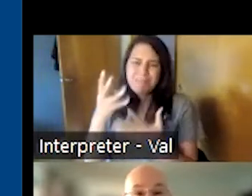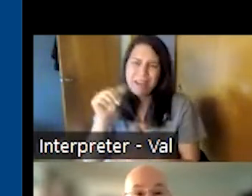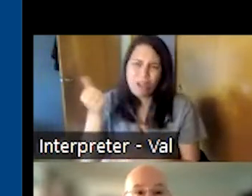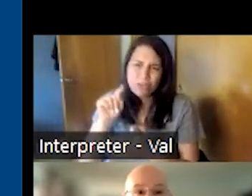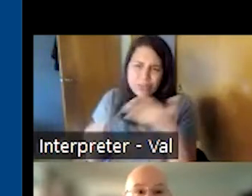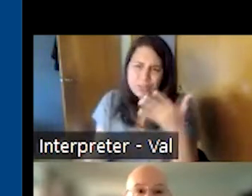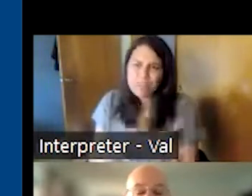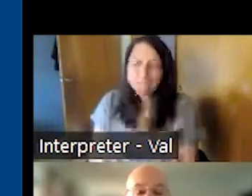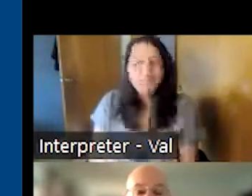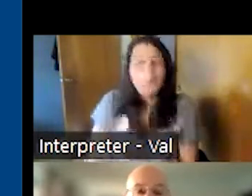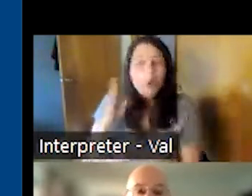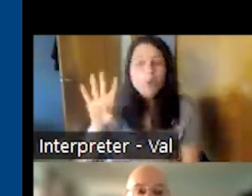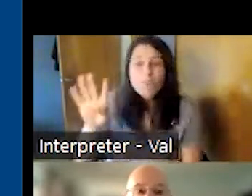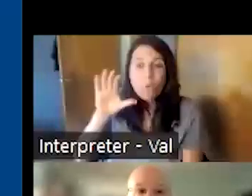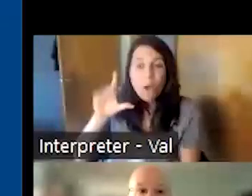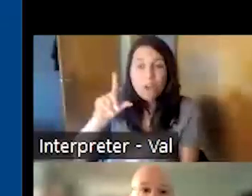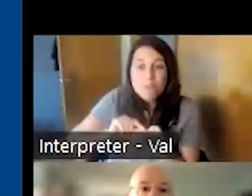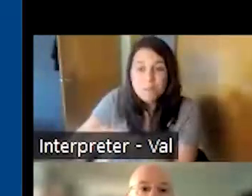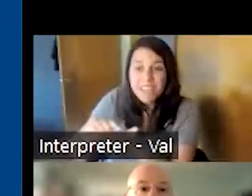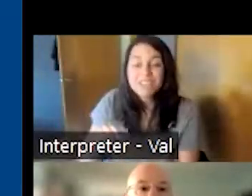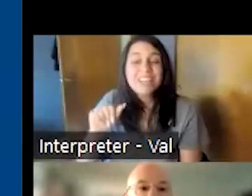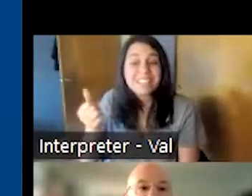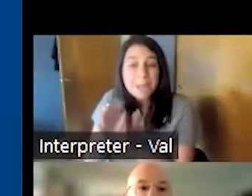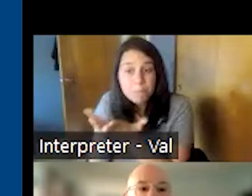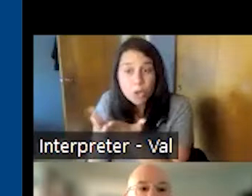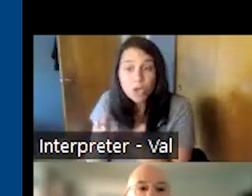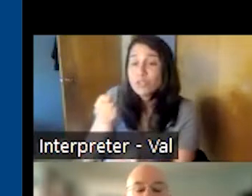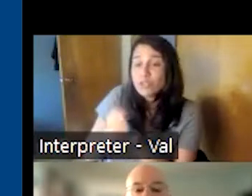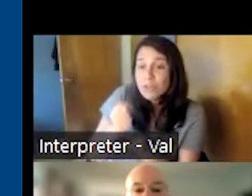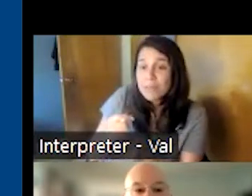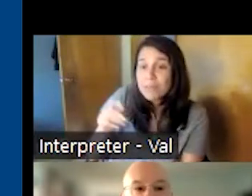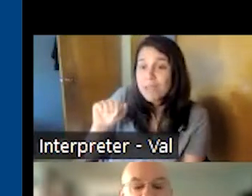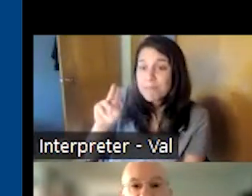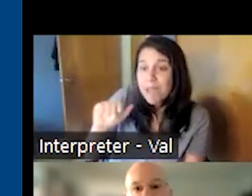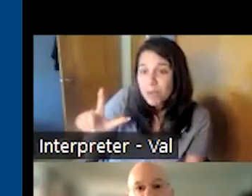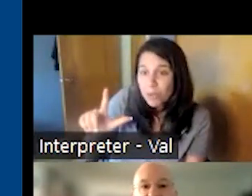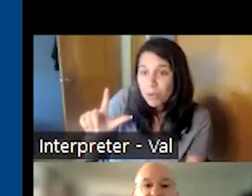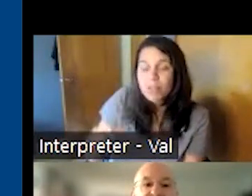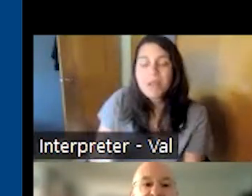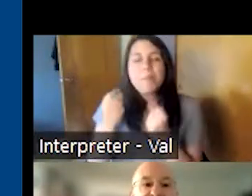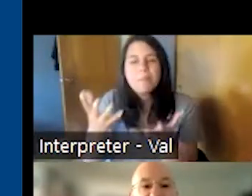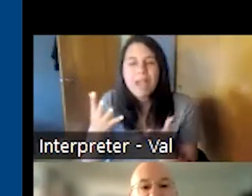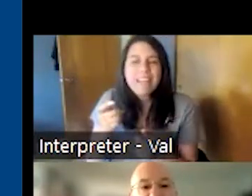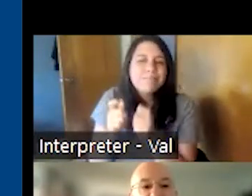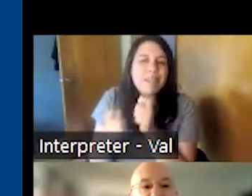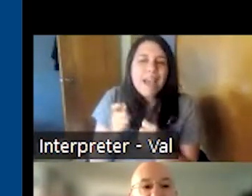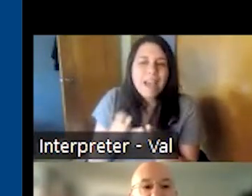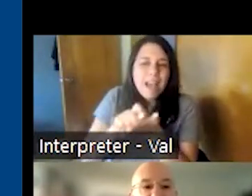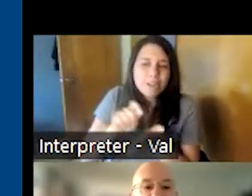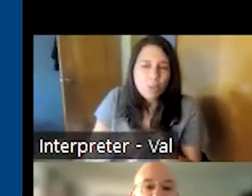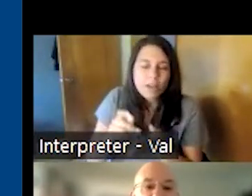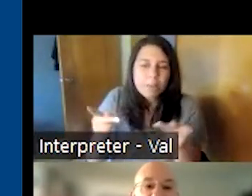over 400 publications, including 10 books and treatment manuals, and has served in many editorial positions for journals, including